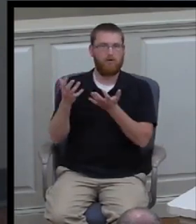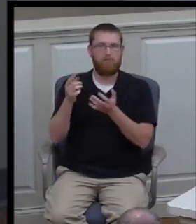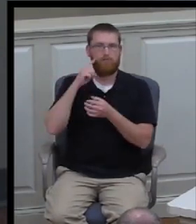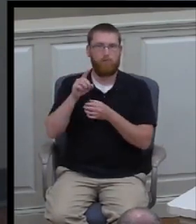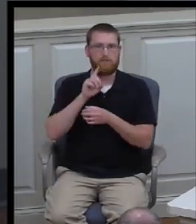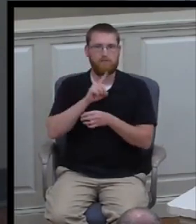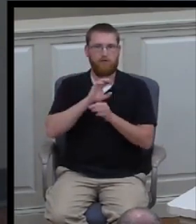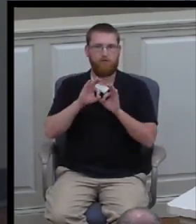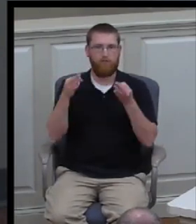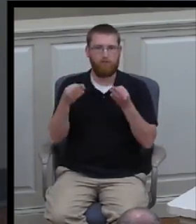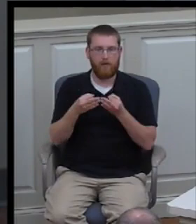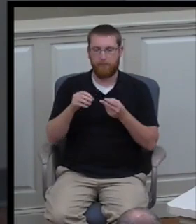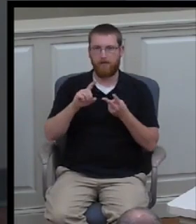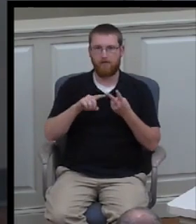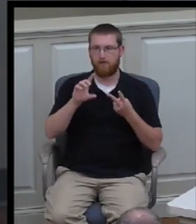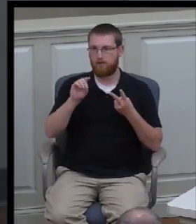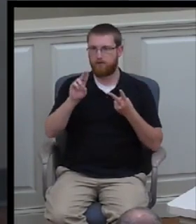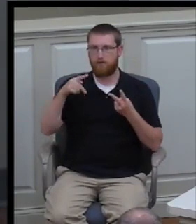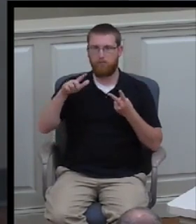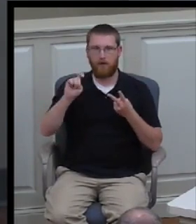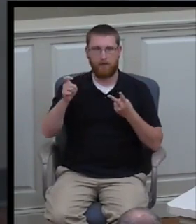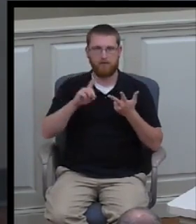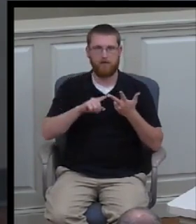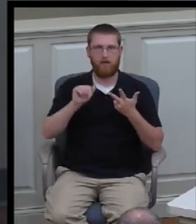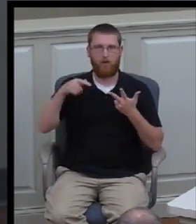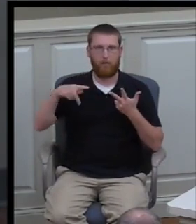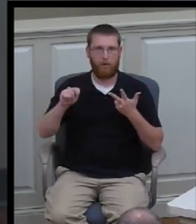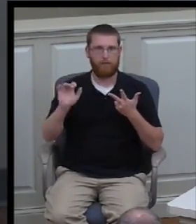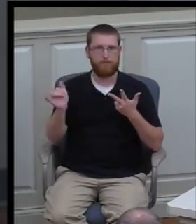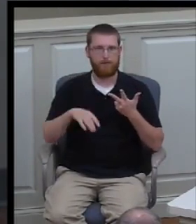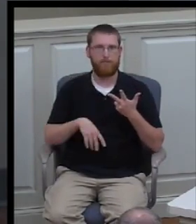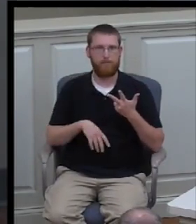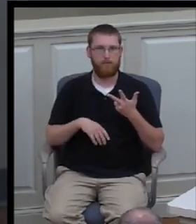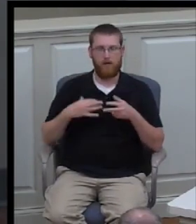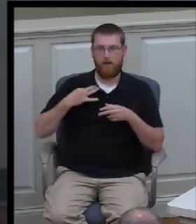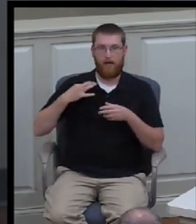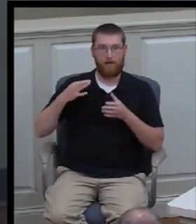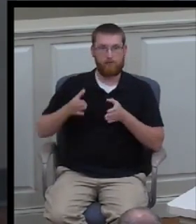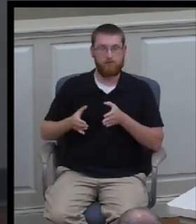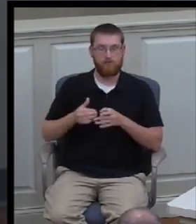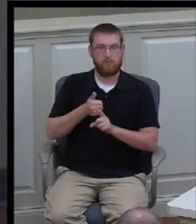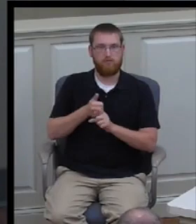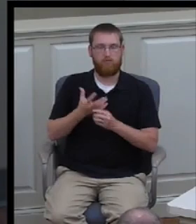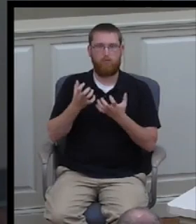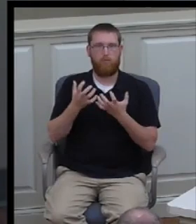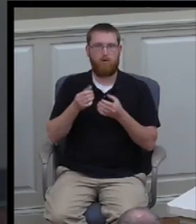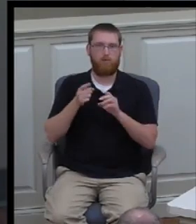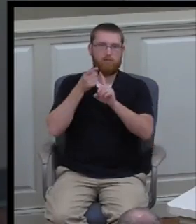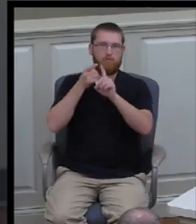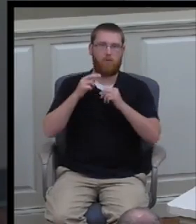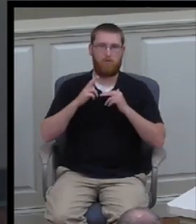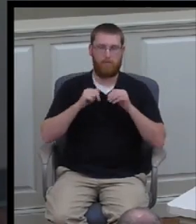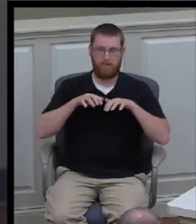development, duplexes, and/or multifamily development. What the applicants were proposing to do initially was build as